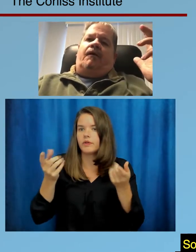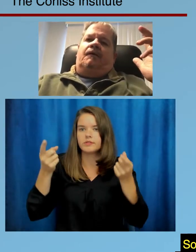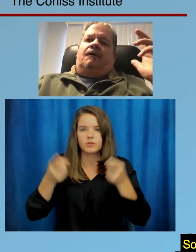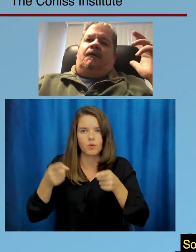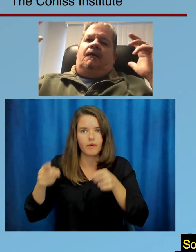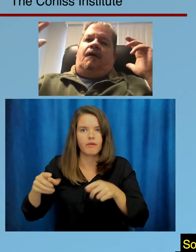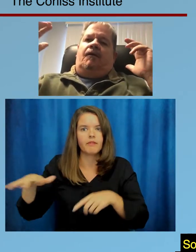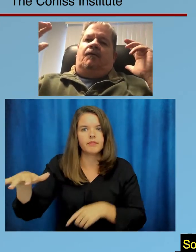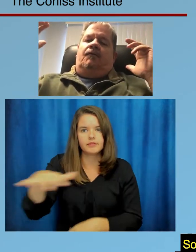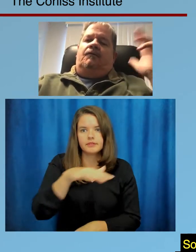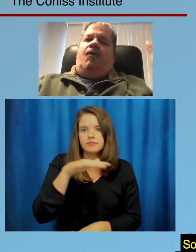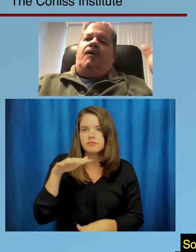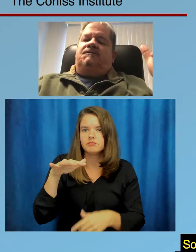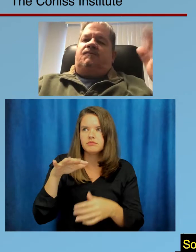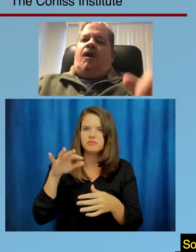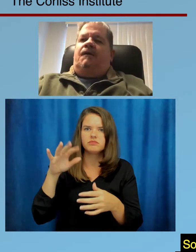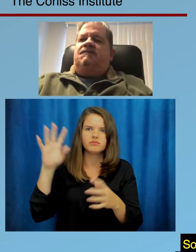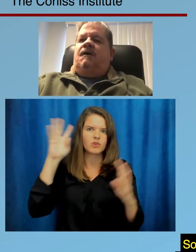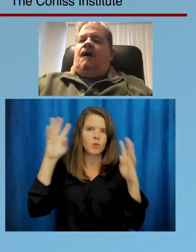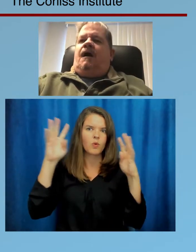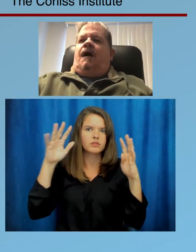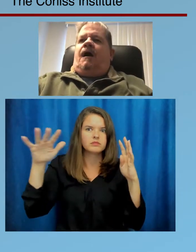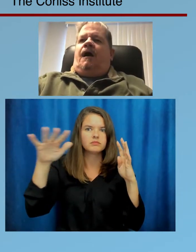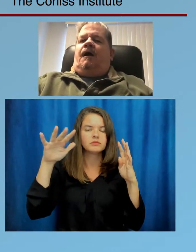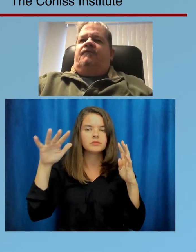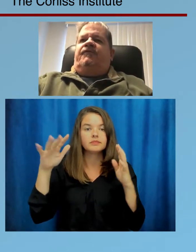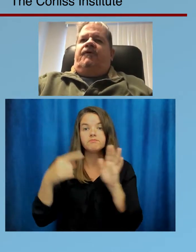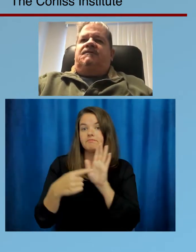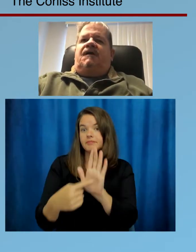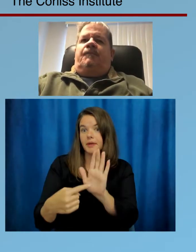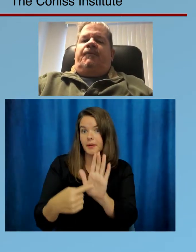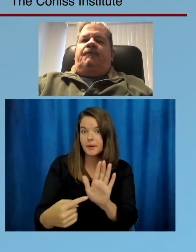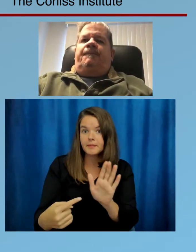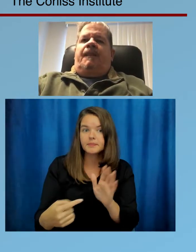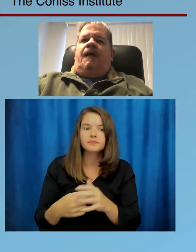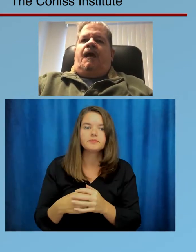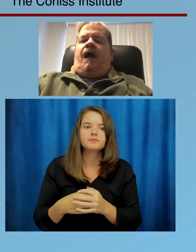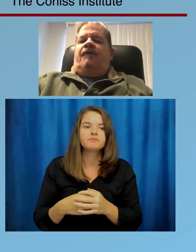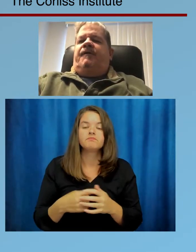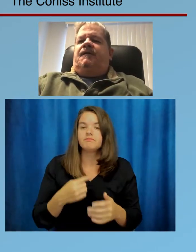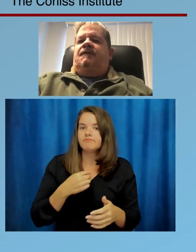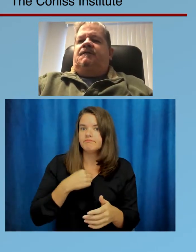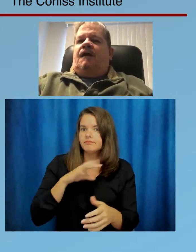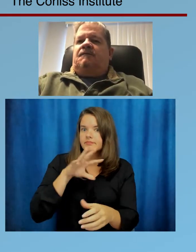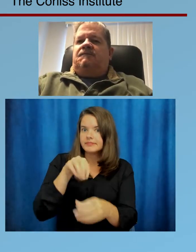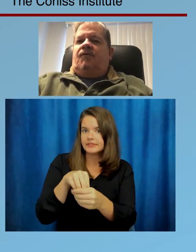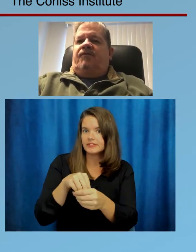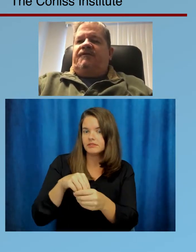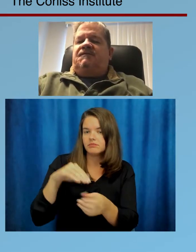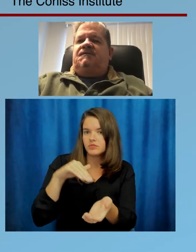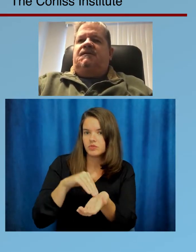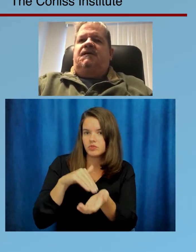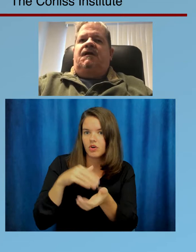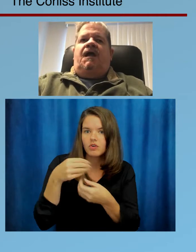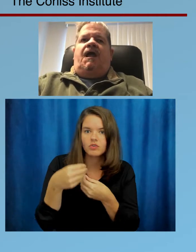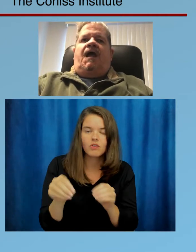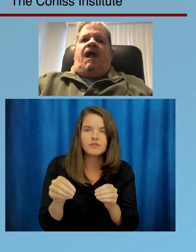going on noise-wise. For example, I've been in a doctor's